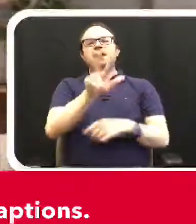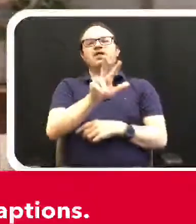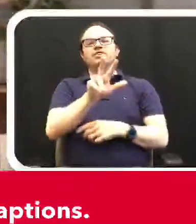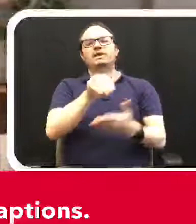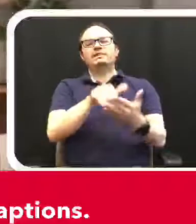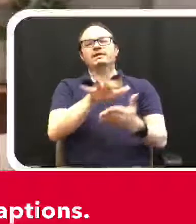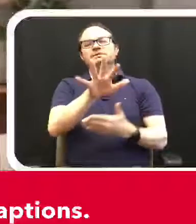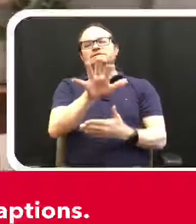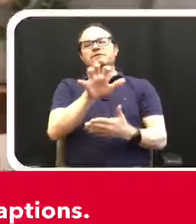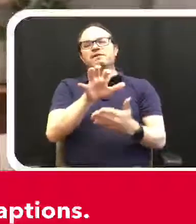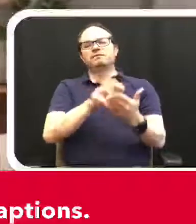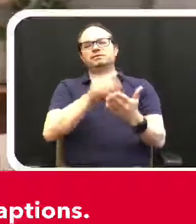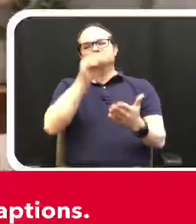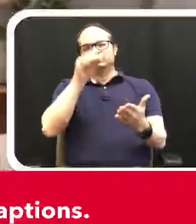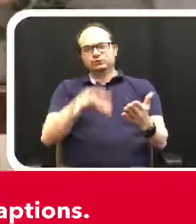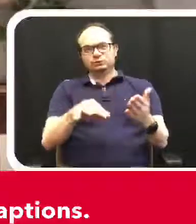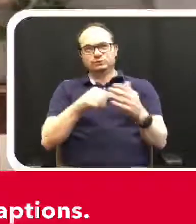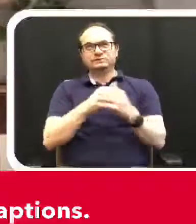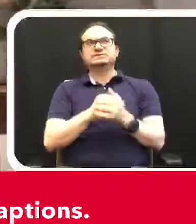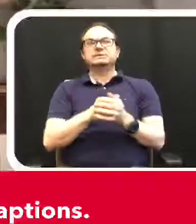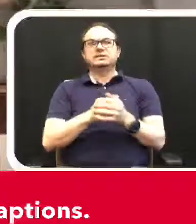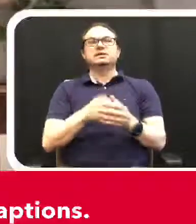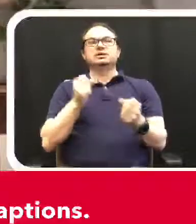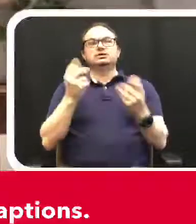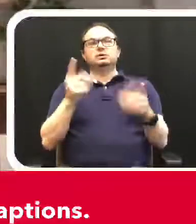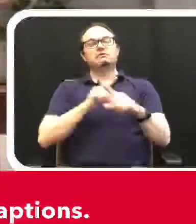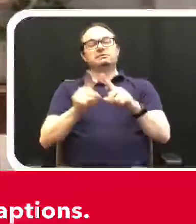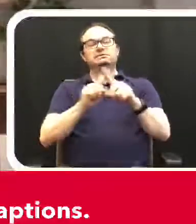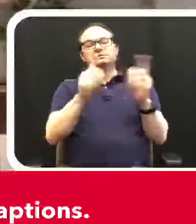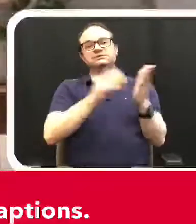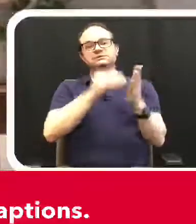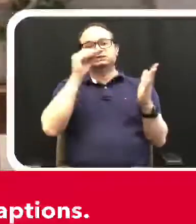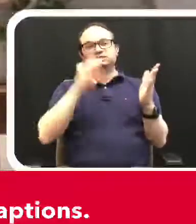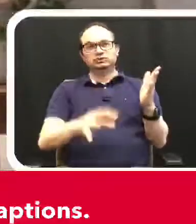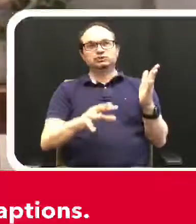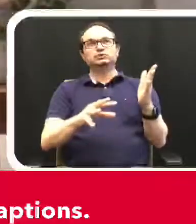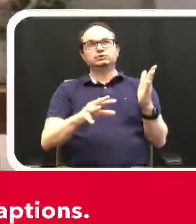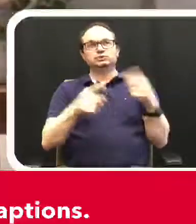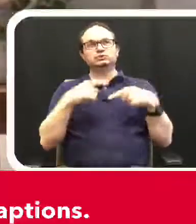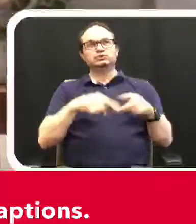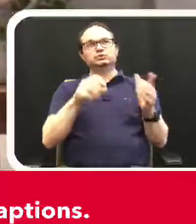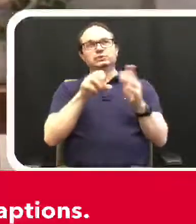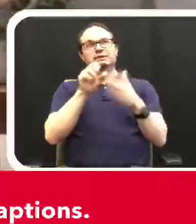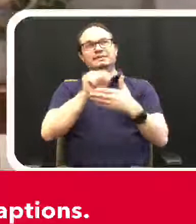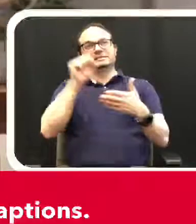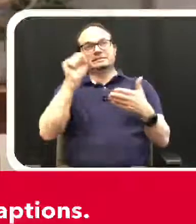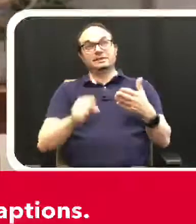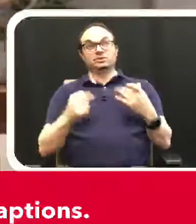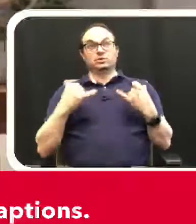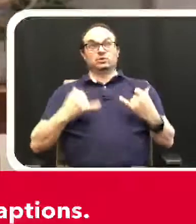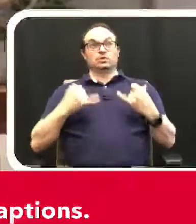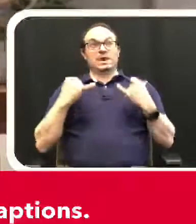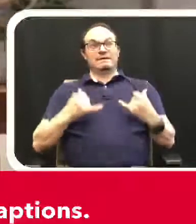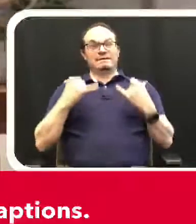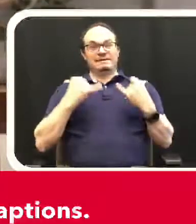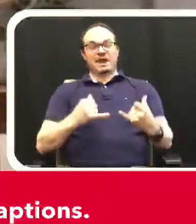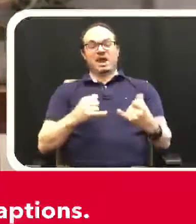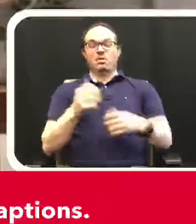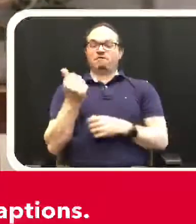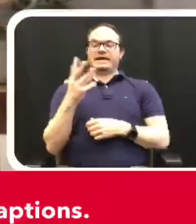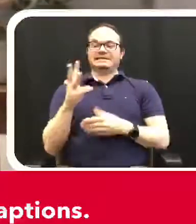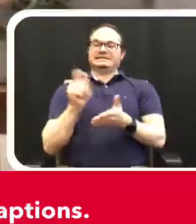3,500 students. And so we see a number of students each semester. And right now I have 16